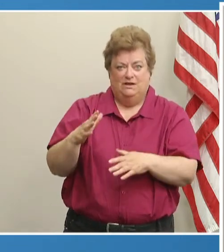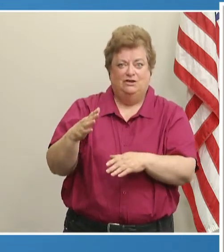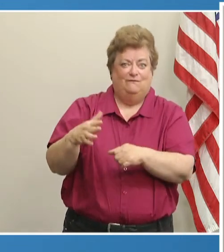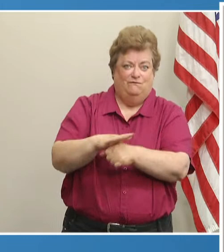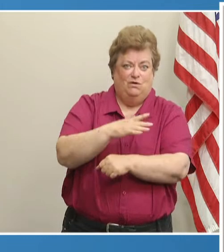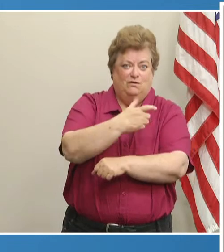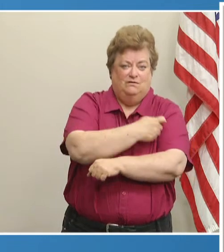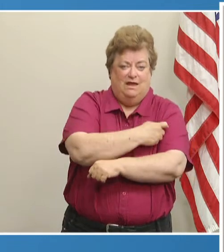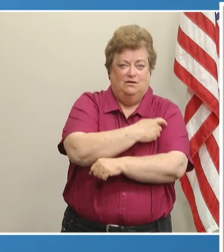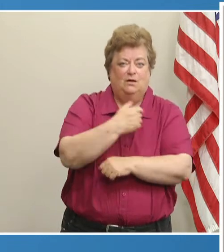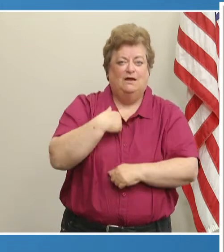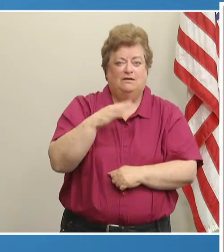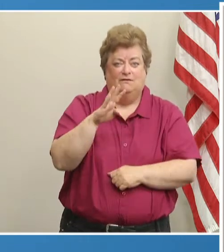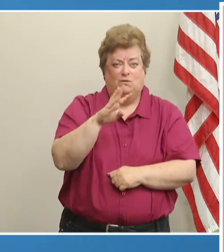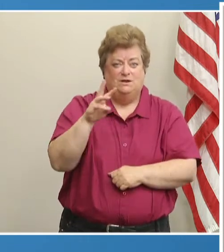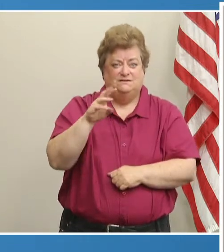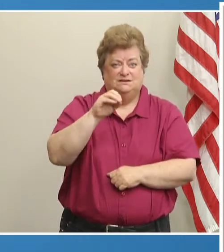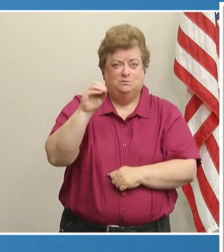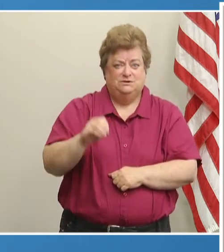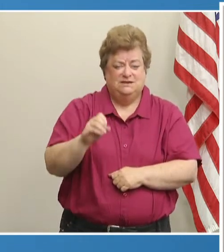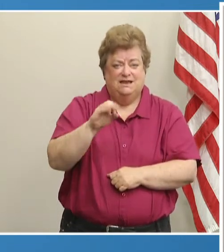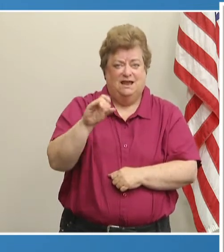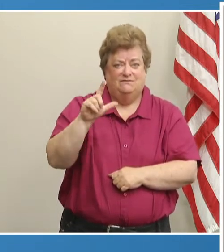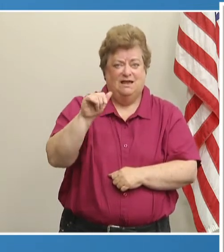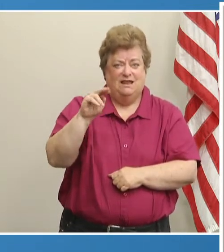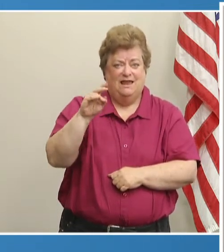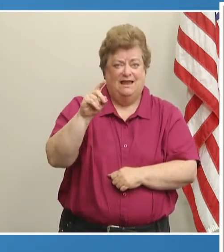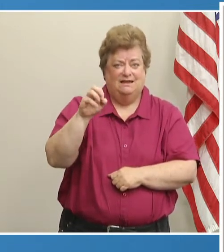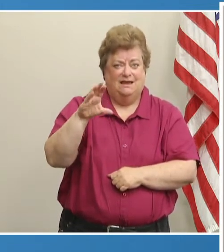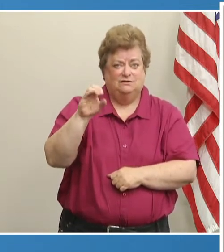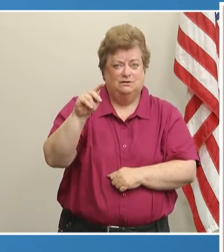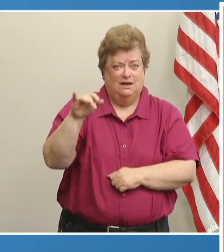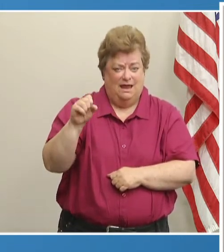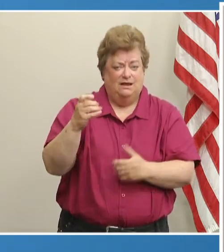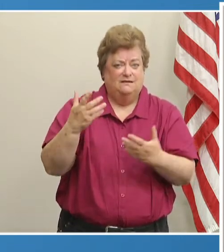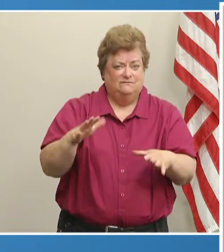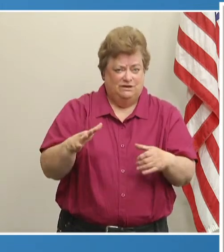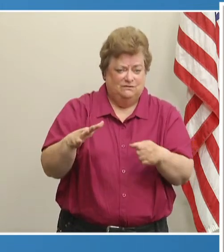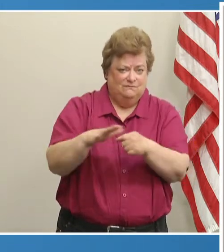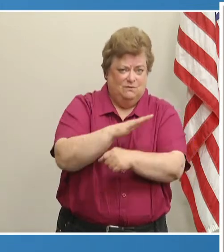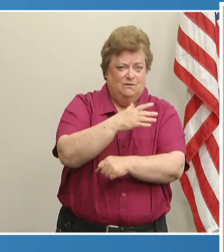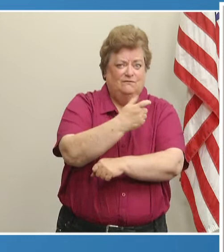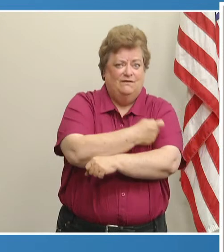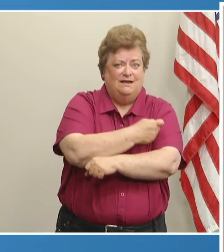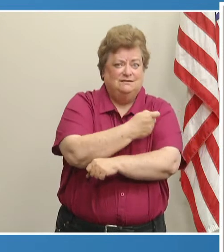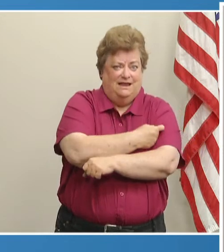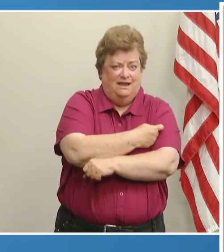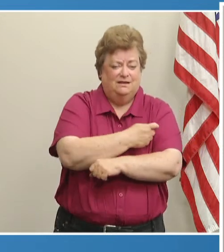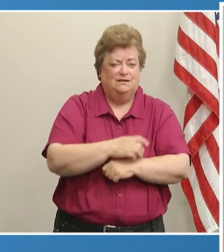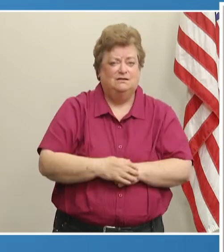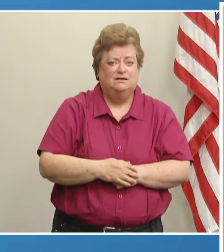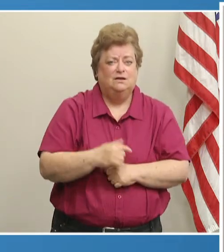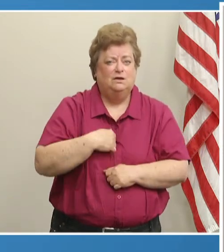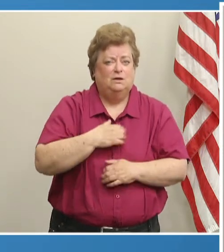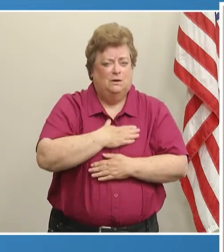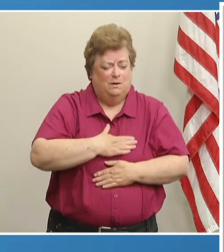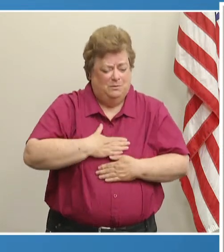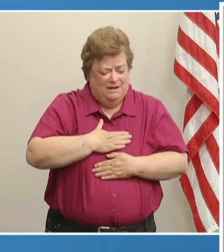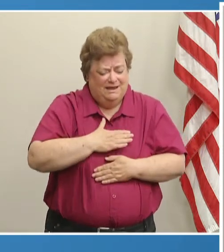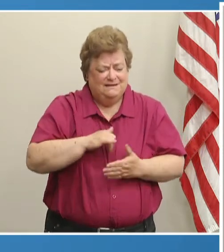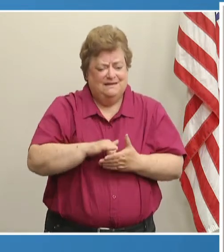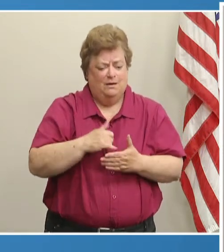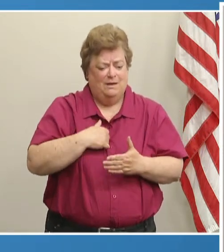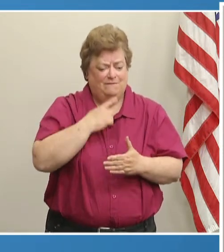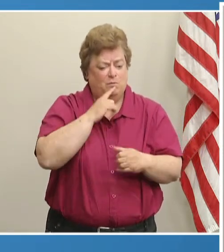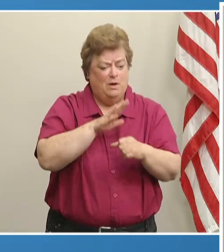over 46% of Lancaster County residents having completed their vaccinations. And we are pleased by the promise of growth in